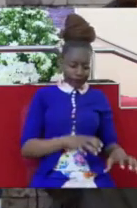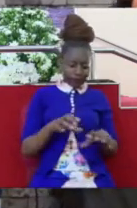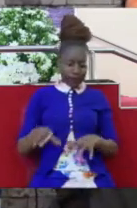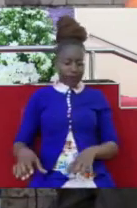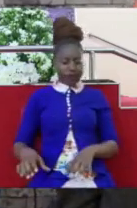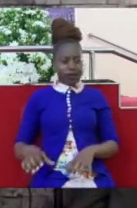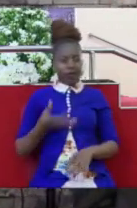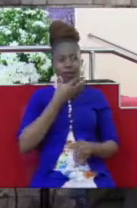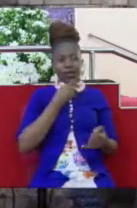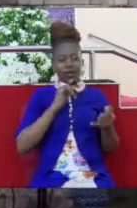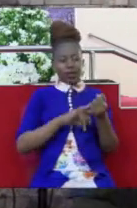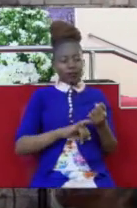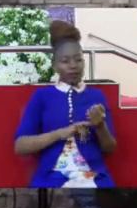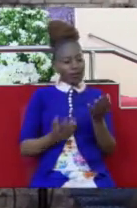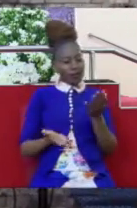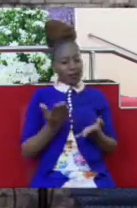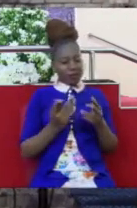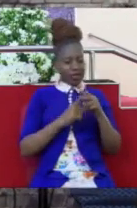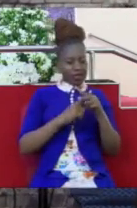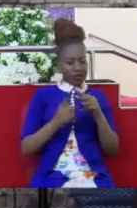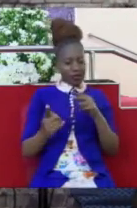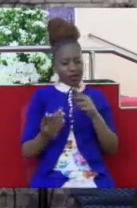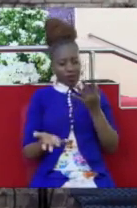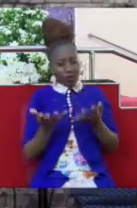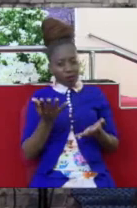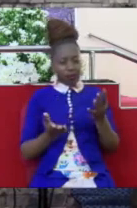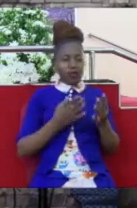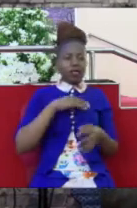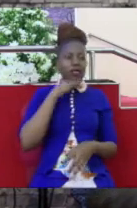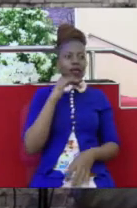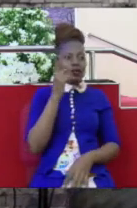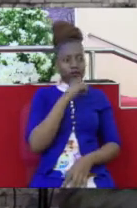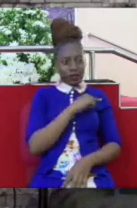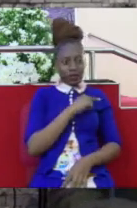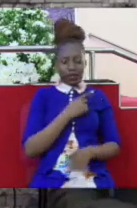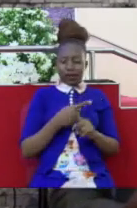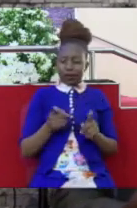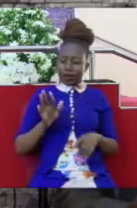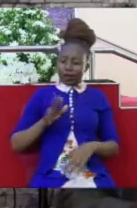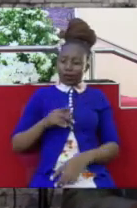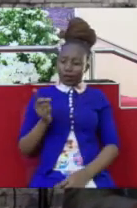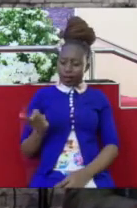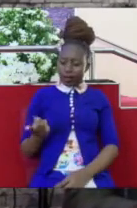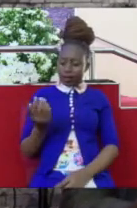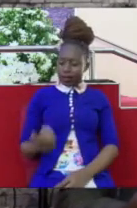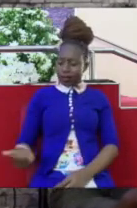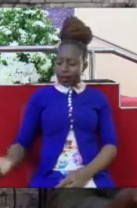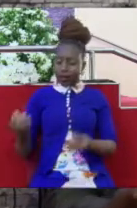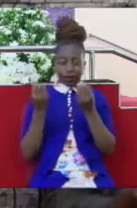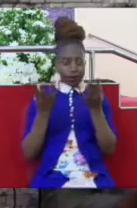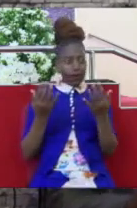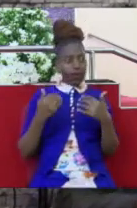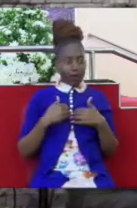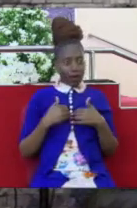or died, alimwacha ama alifariki, she has a bunch of kids, ako na watoto kadha wa kadha, and she's in financial